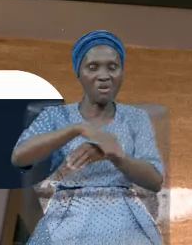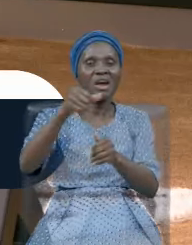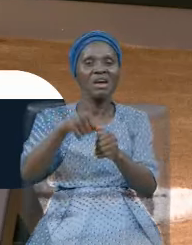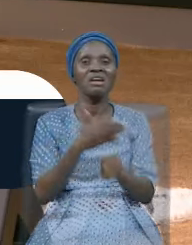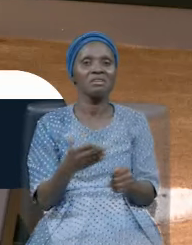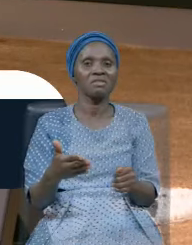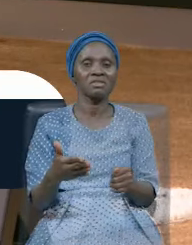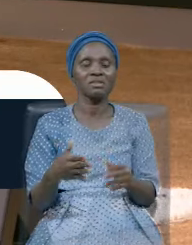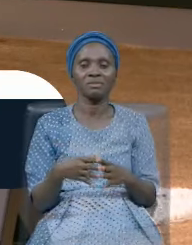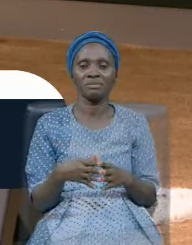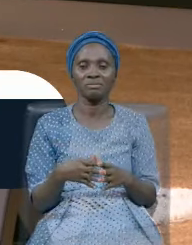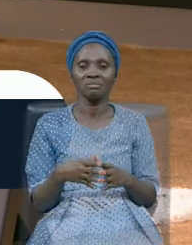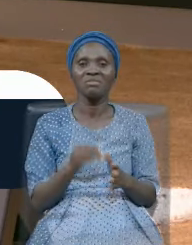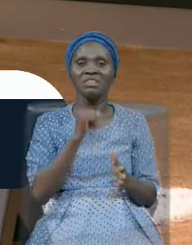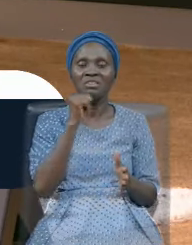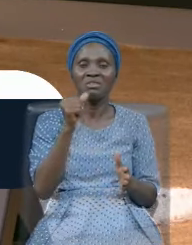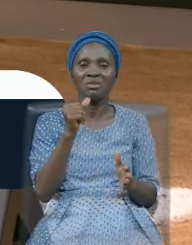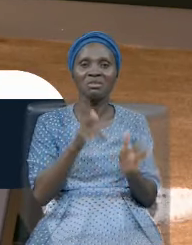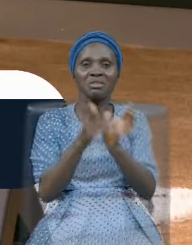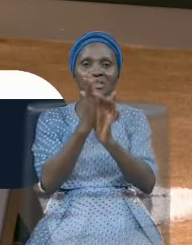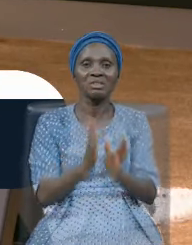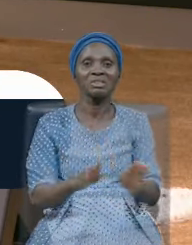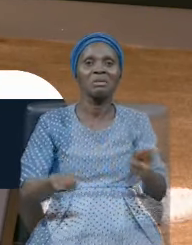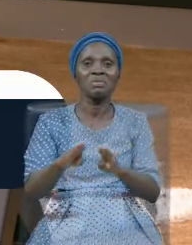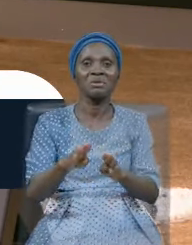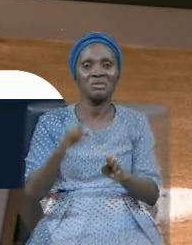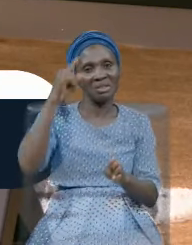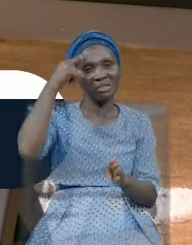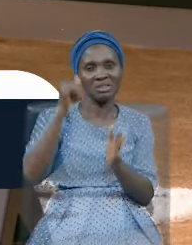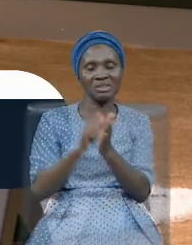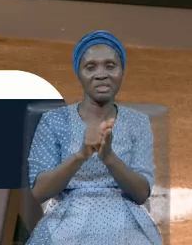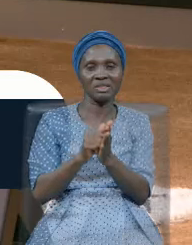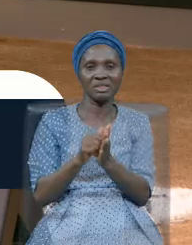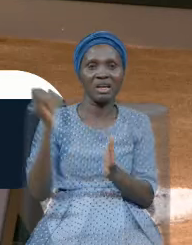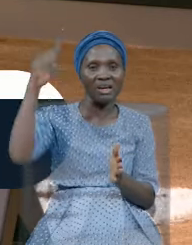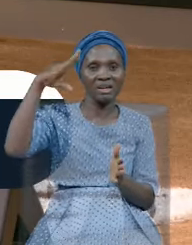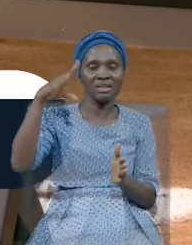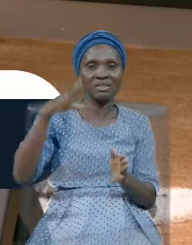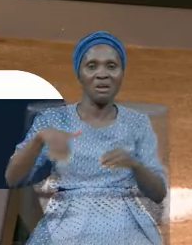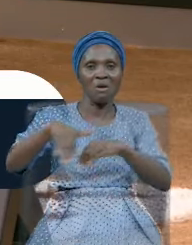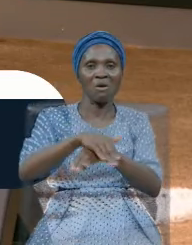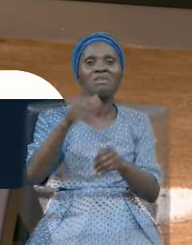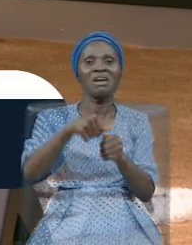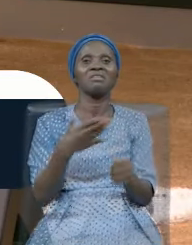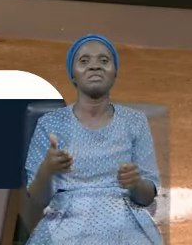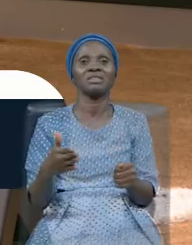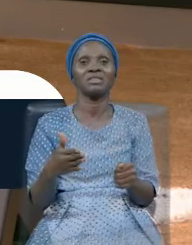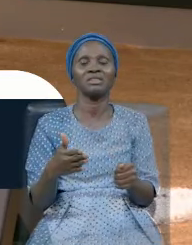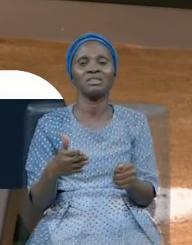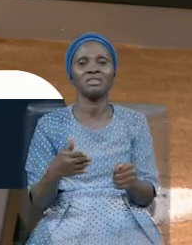behavior, grace covers everything. Doing with men outside your